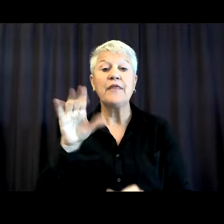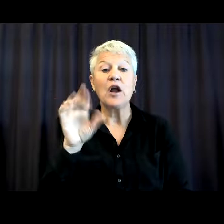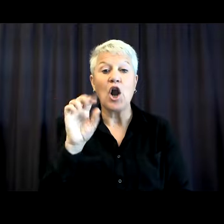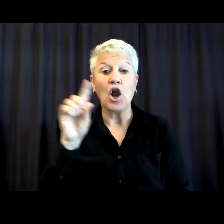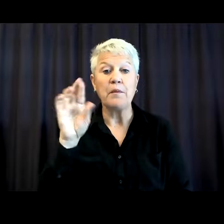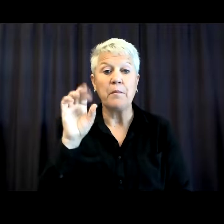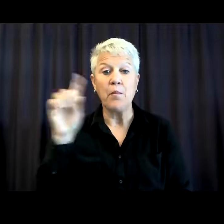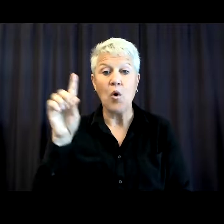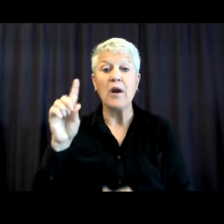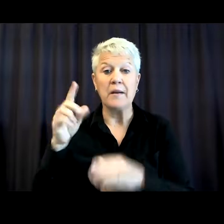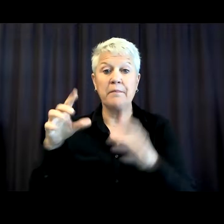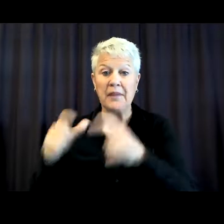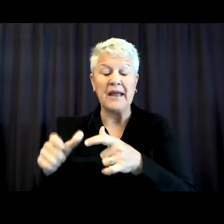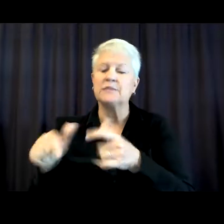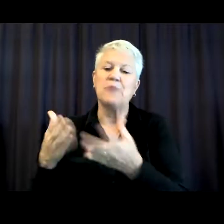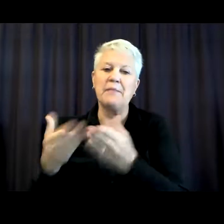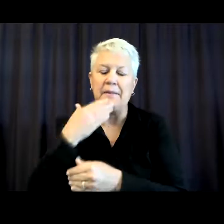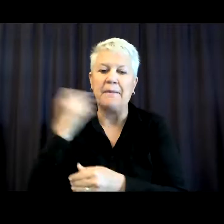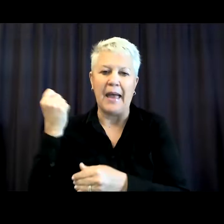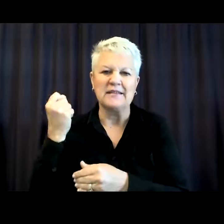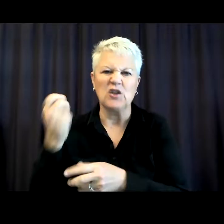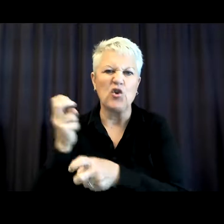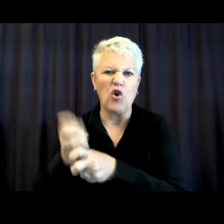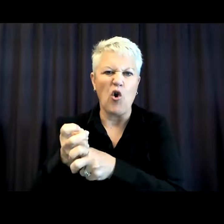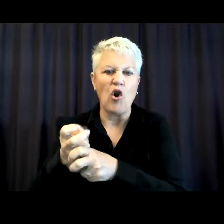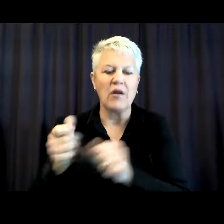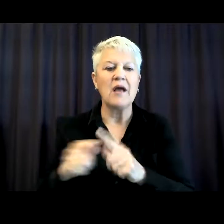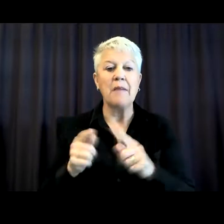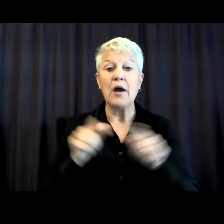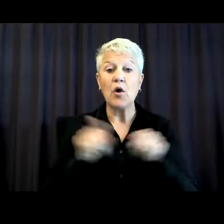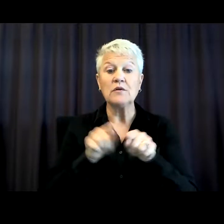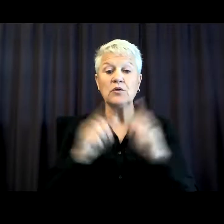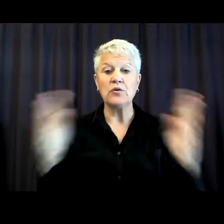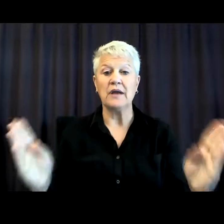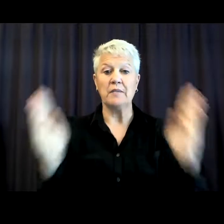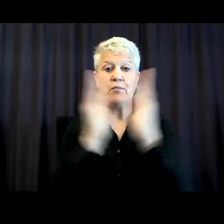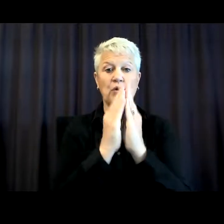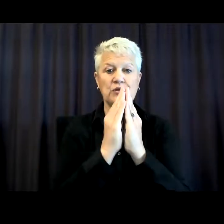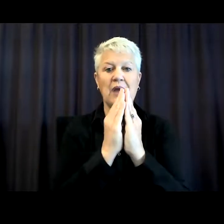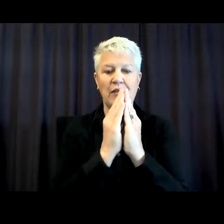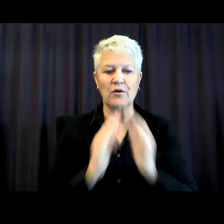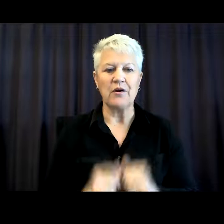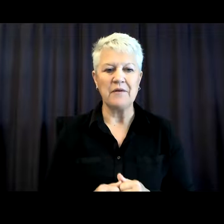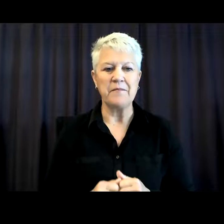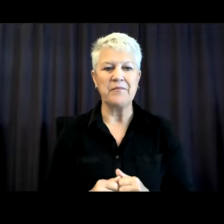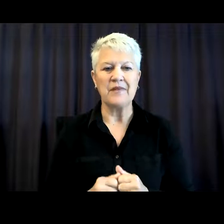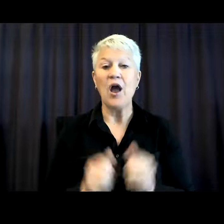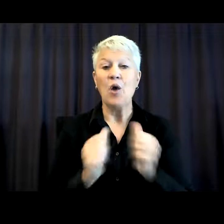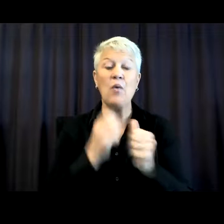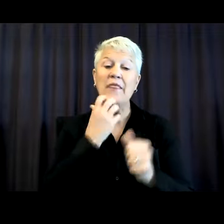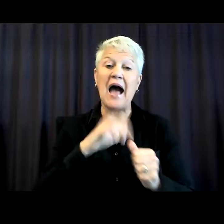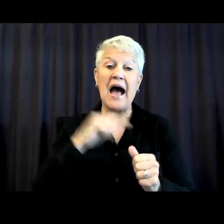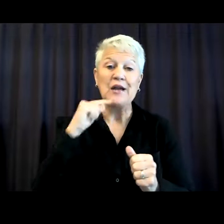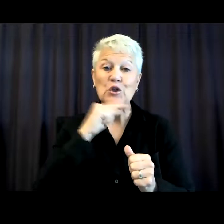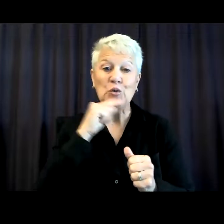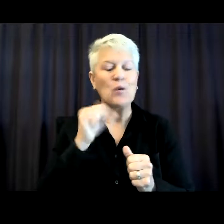ones, are probably best, but you can also put these together. And again, you can do with the hot glue or any